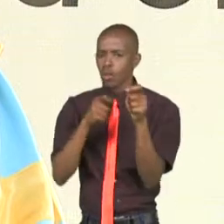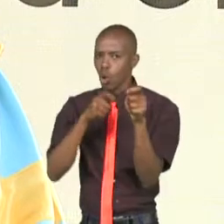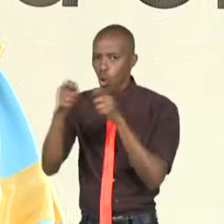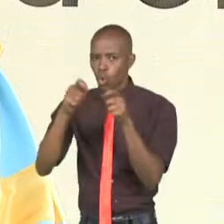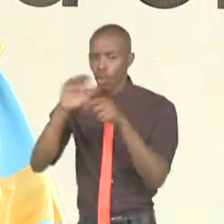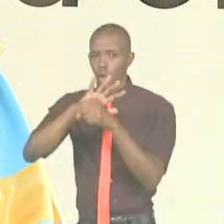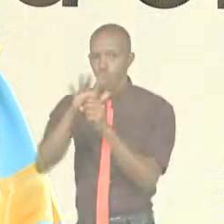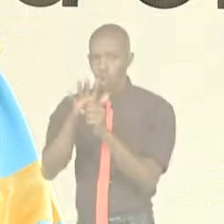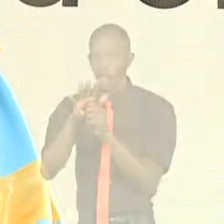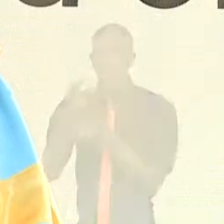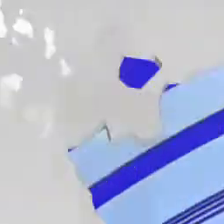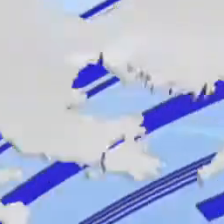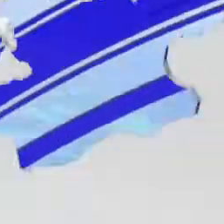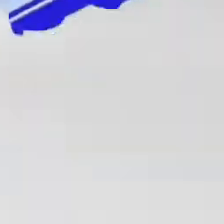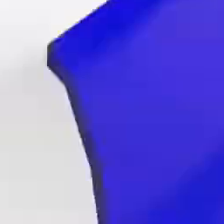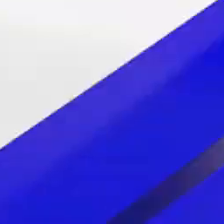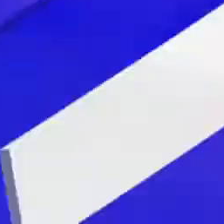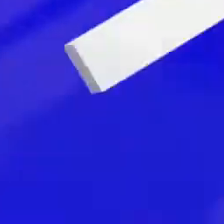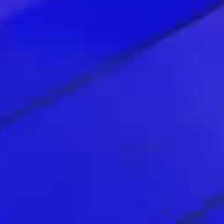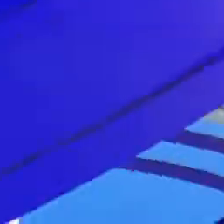are nutrition specific.